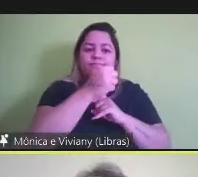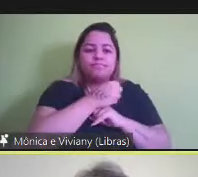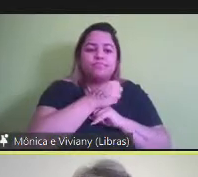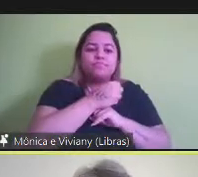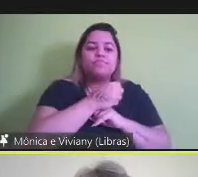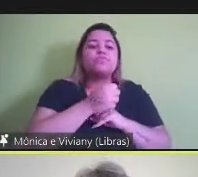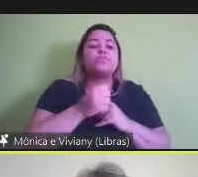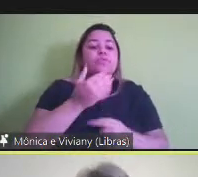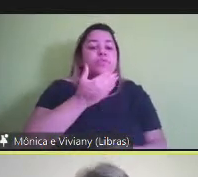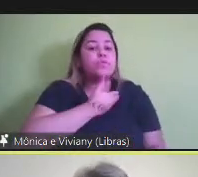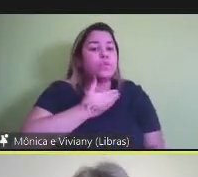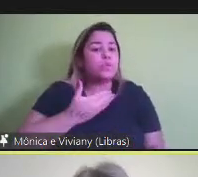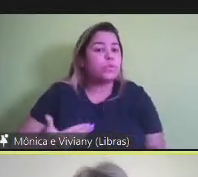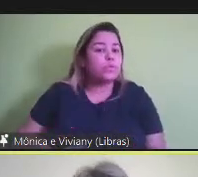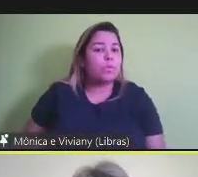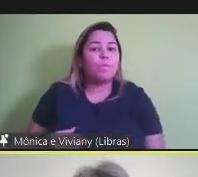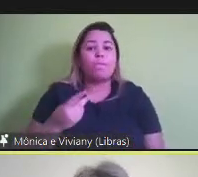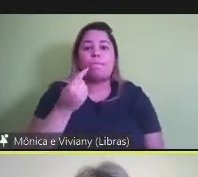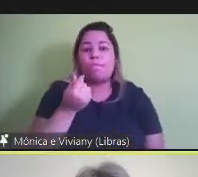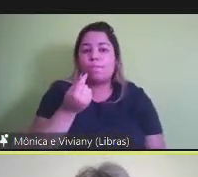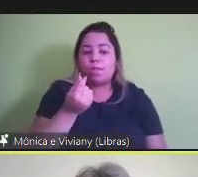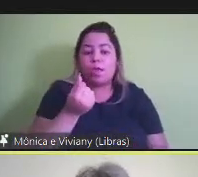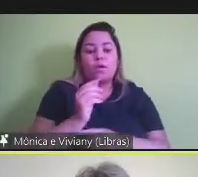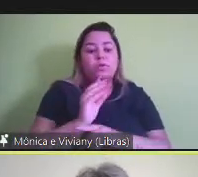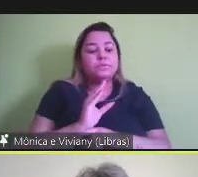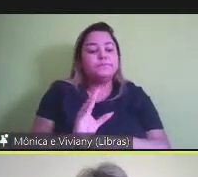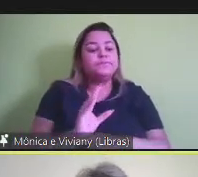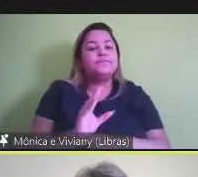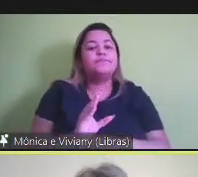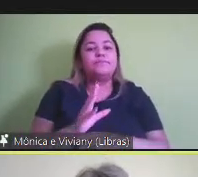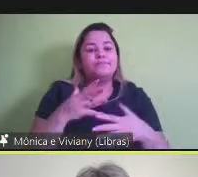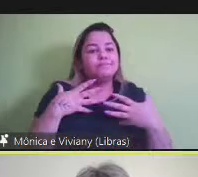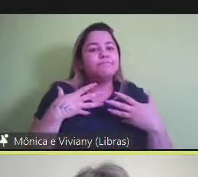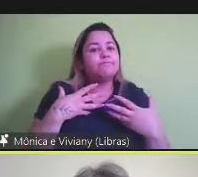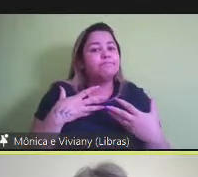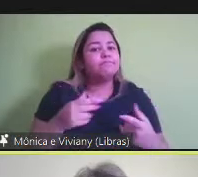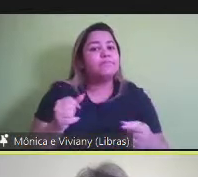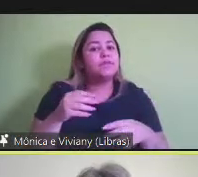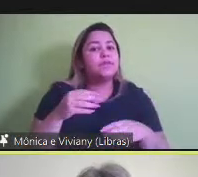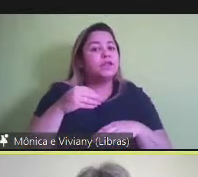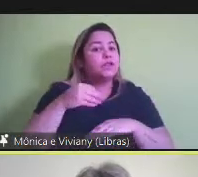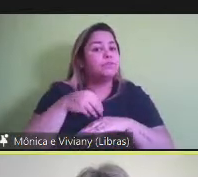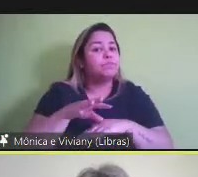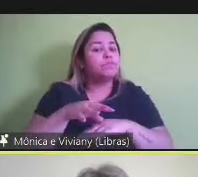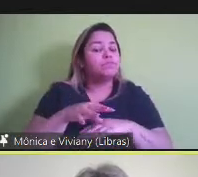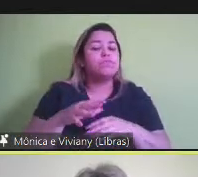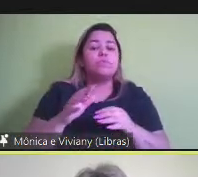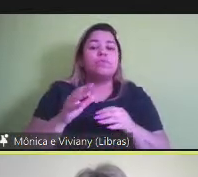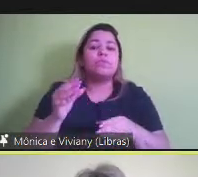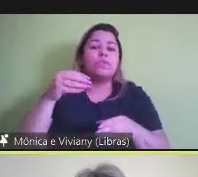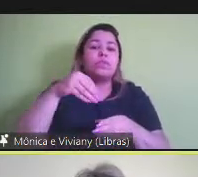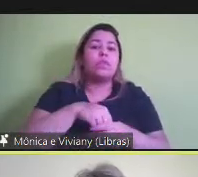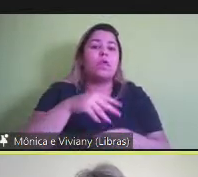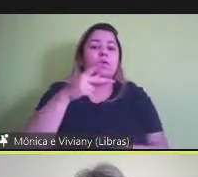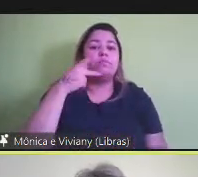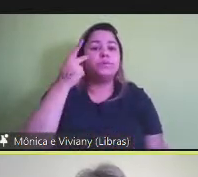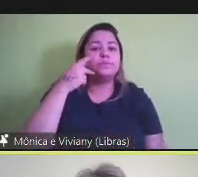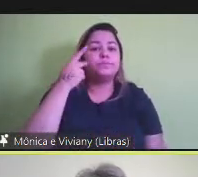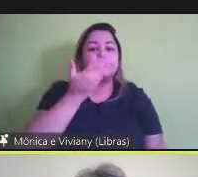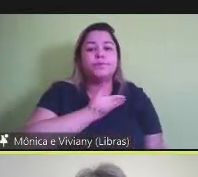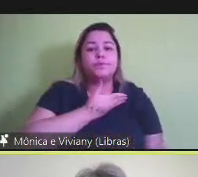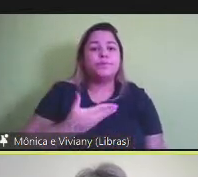resources and tools, governmental funding. We're going to have to use these tools that are available for us in